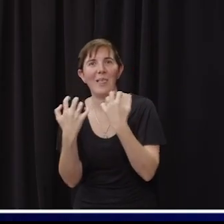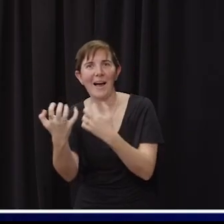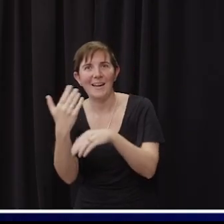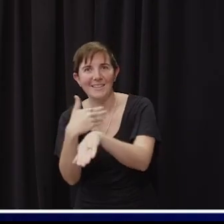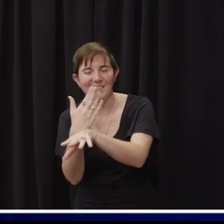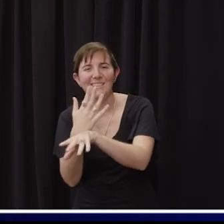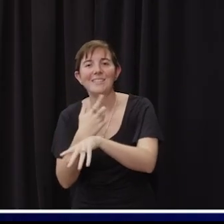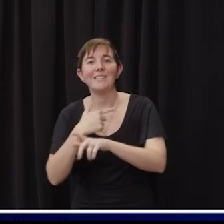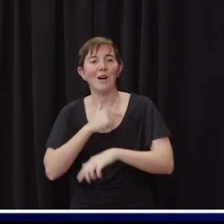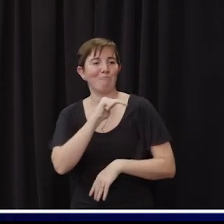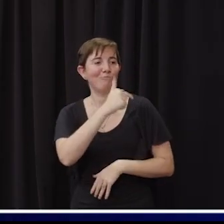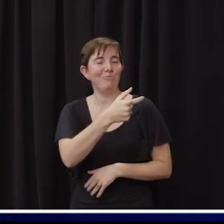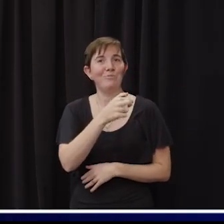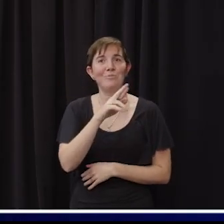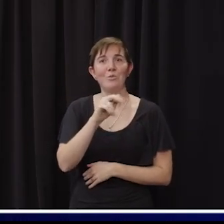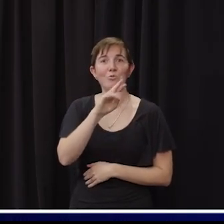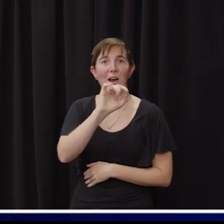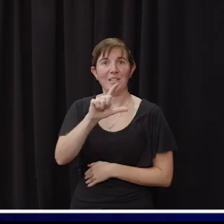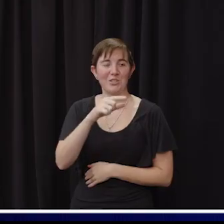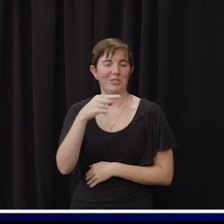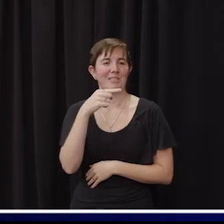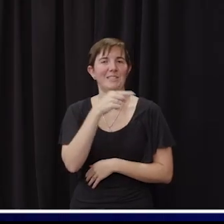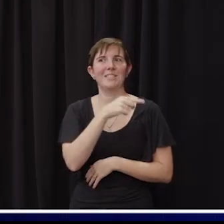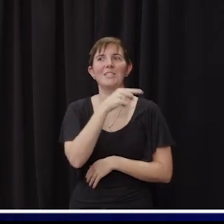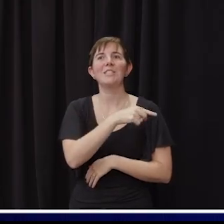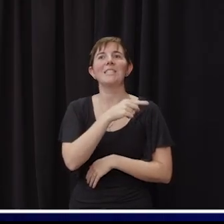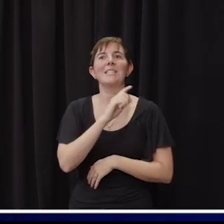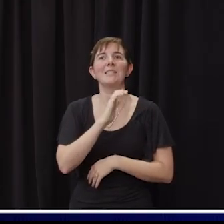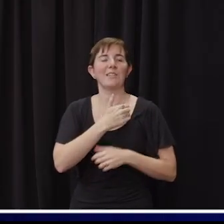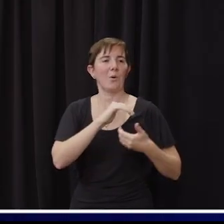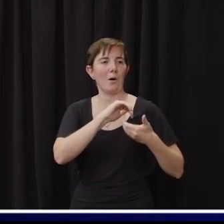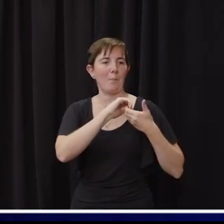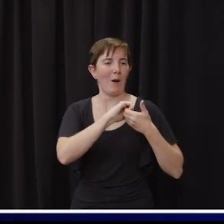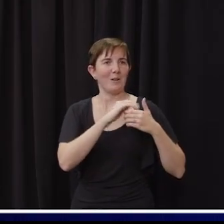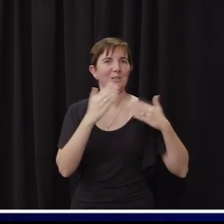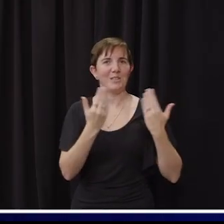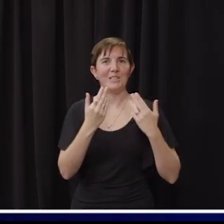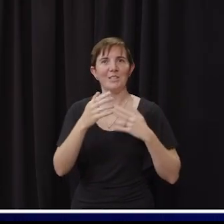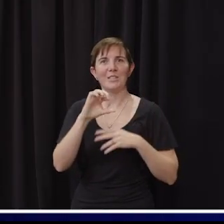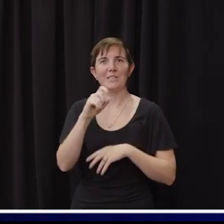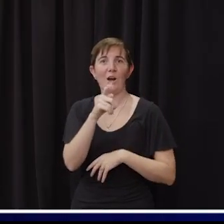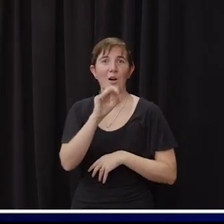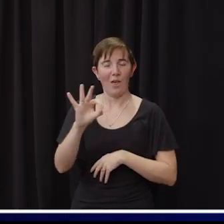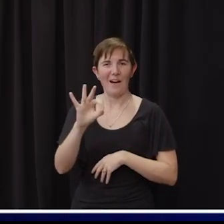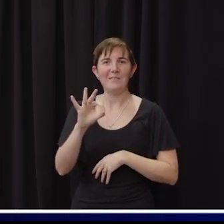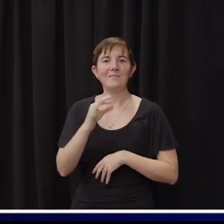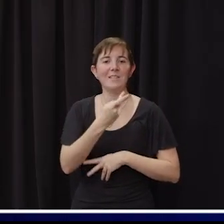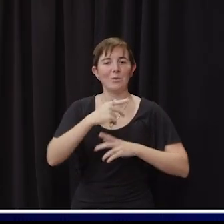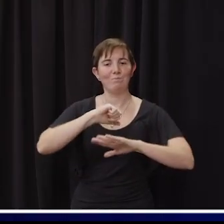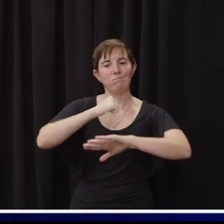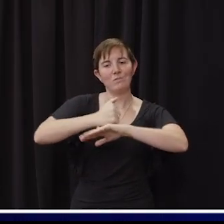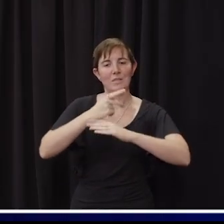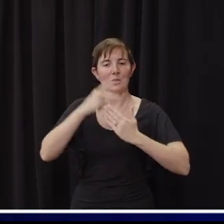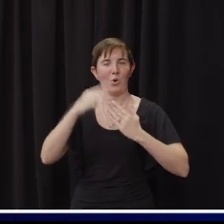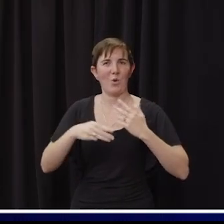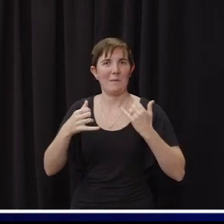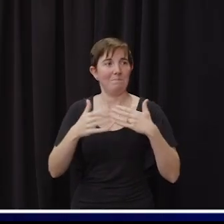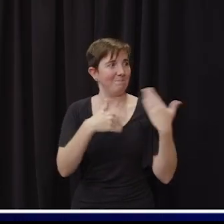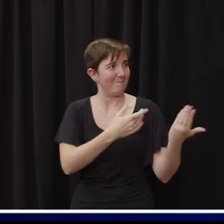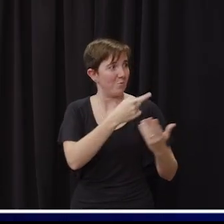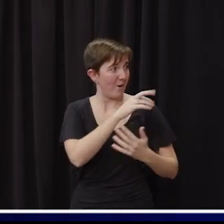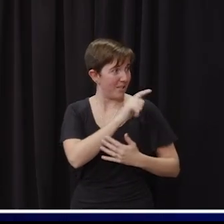And I'm going to turn over to Rachel, because Rachel is my partner at Starkloff as we put this program together.